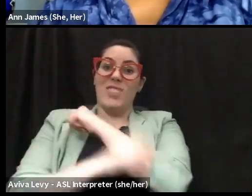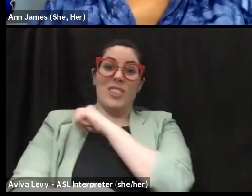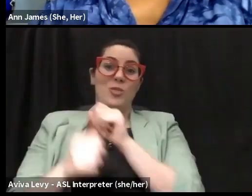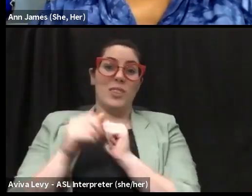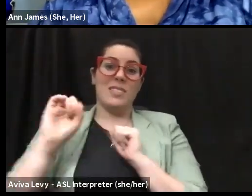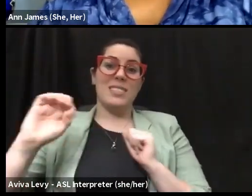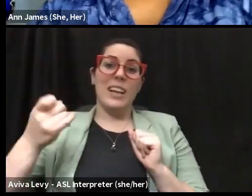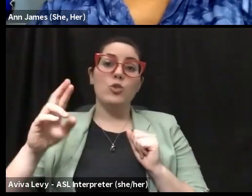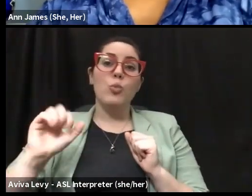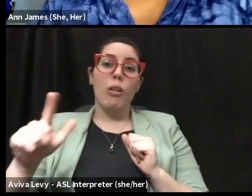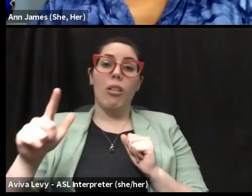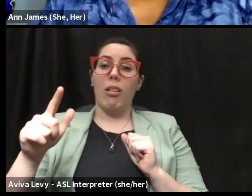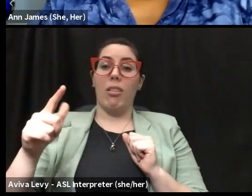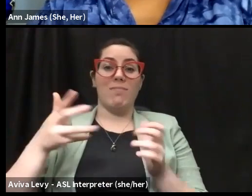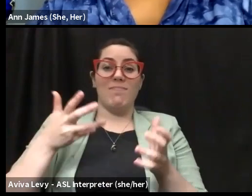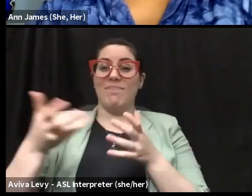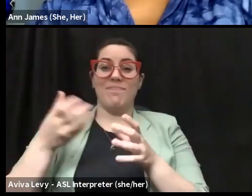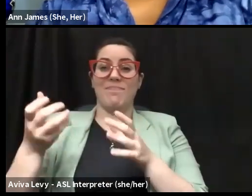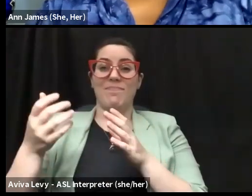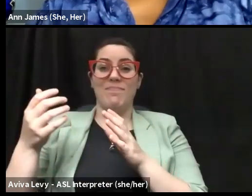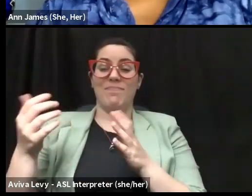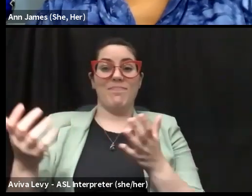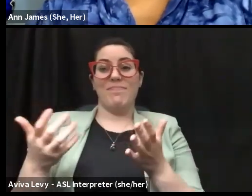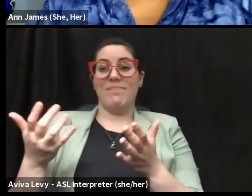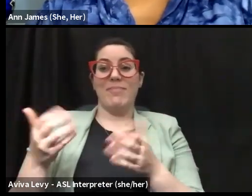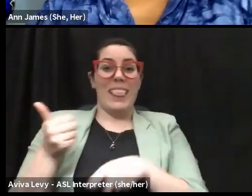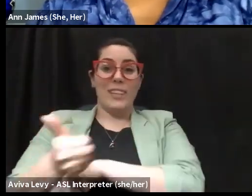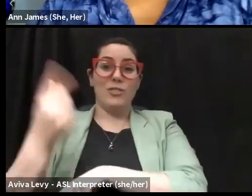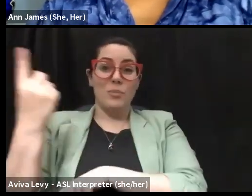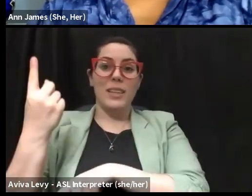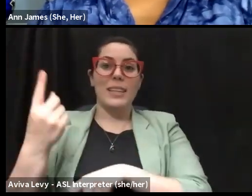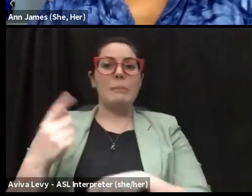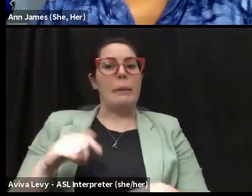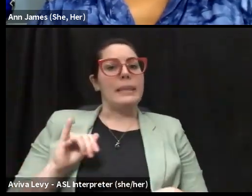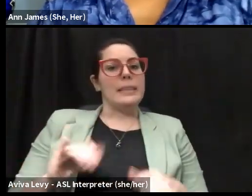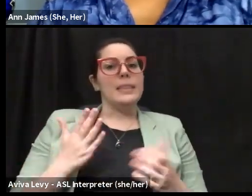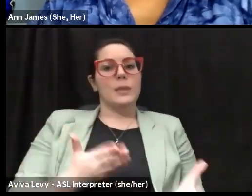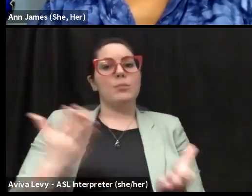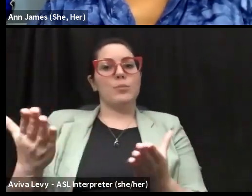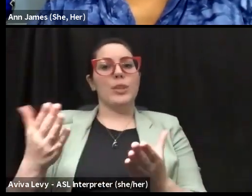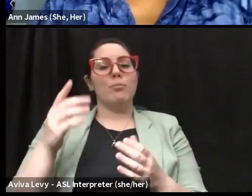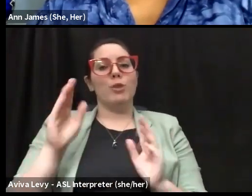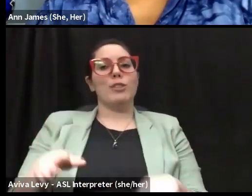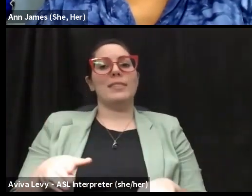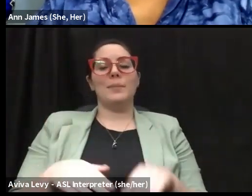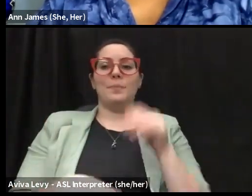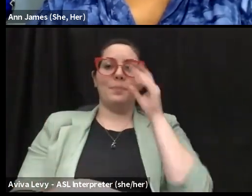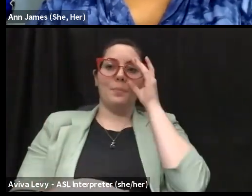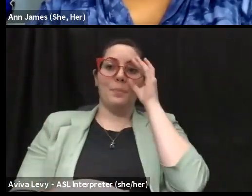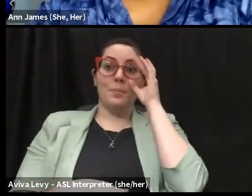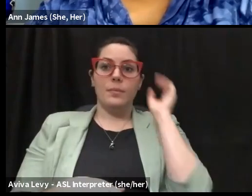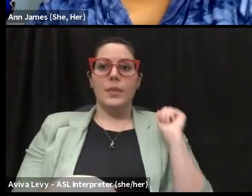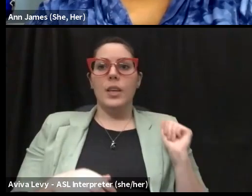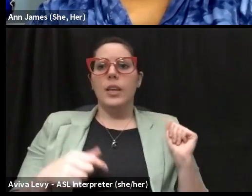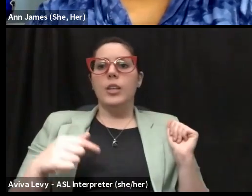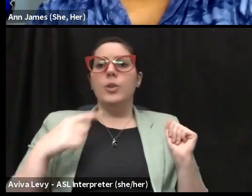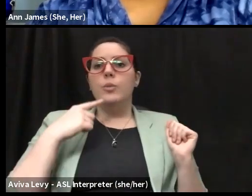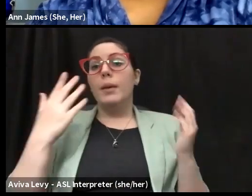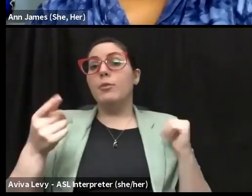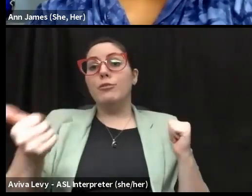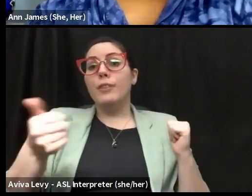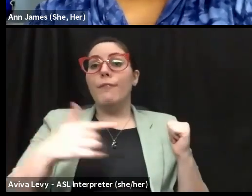if you feel over your head with the specific, you're like, well, I can totally stage like a feel confident with a makeout scene, but I